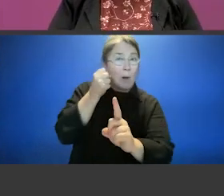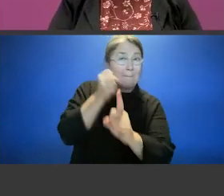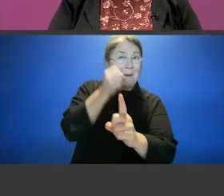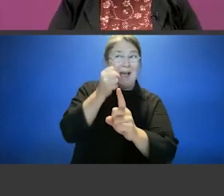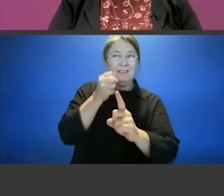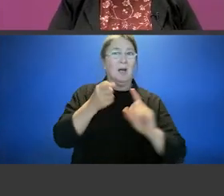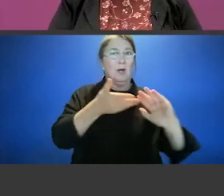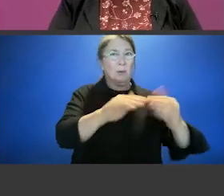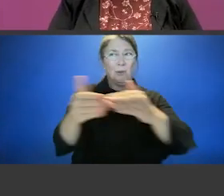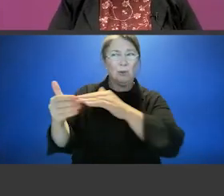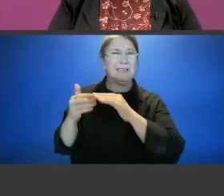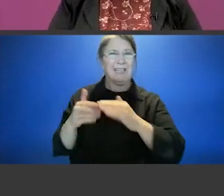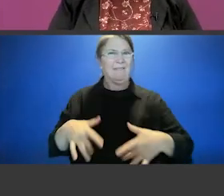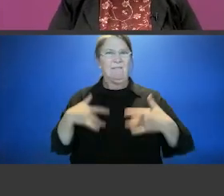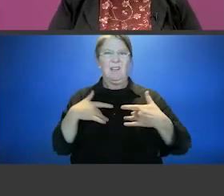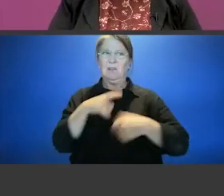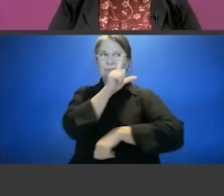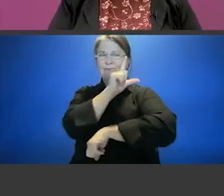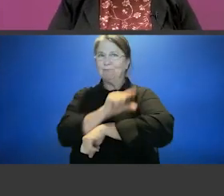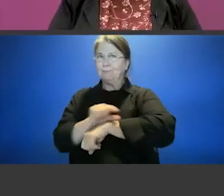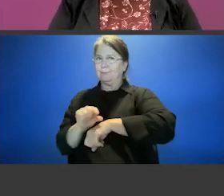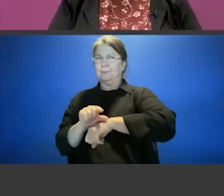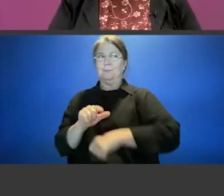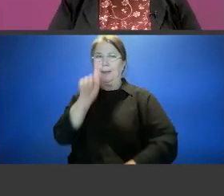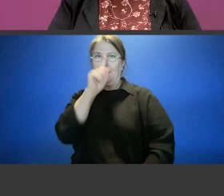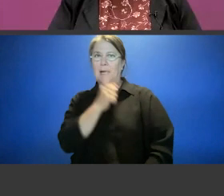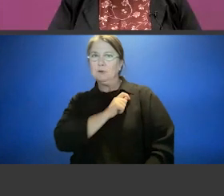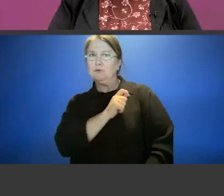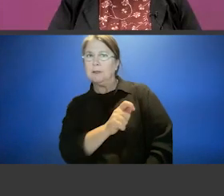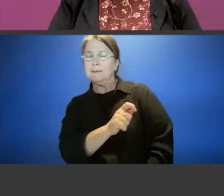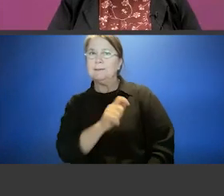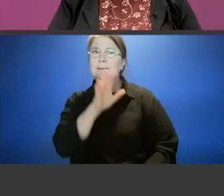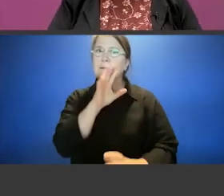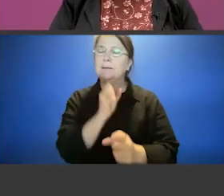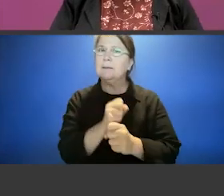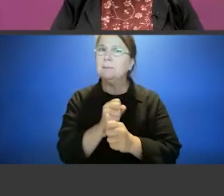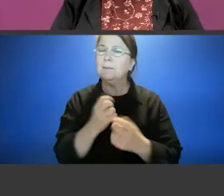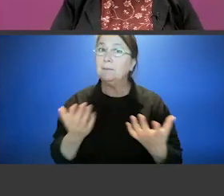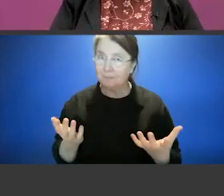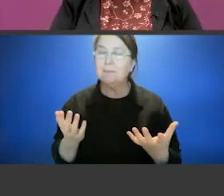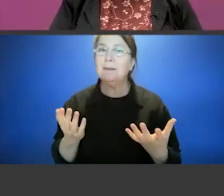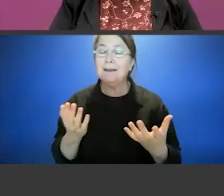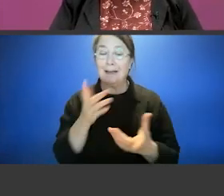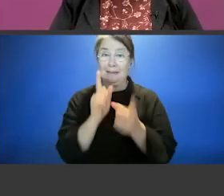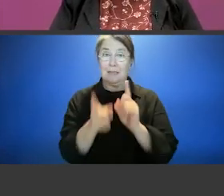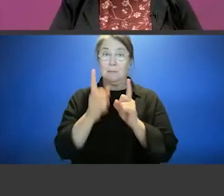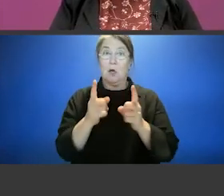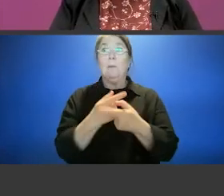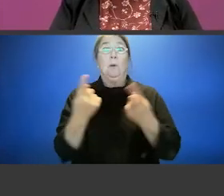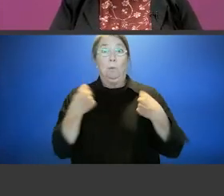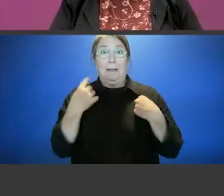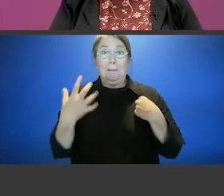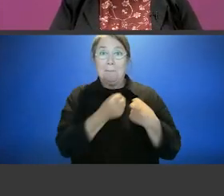Sometimes a complaint doesn't meet our criteria for an investigation, and in some cases, IBAC may